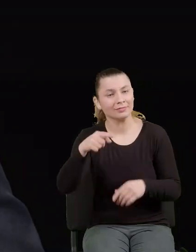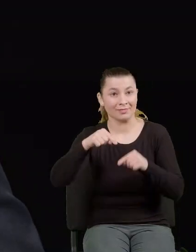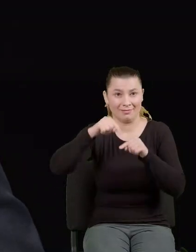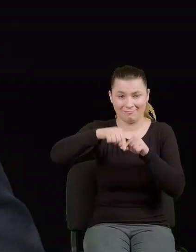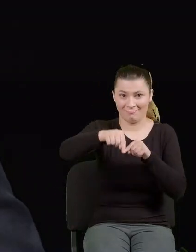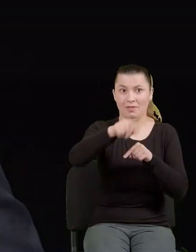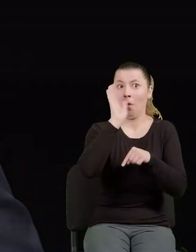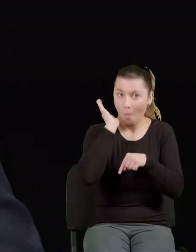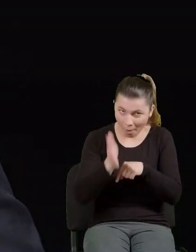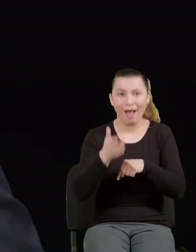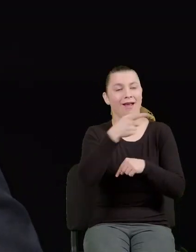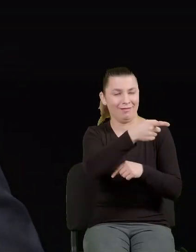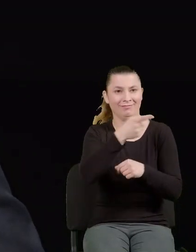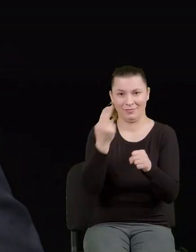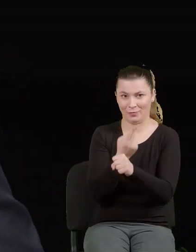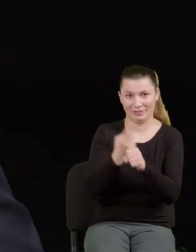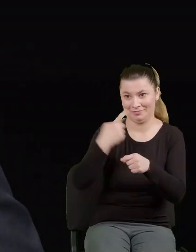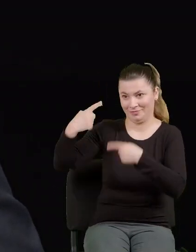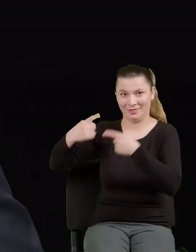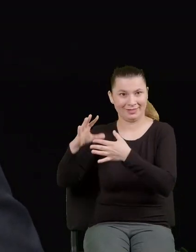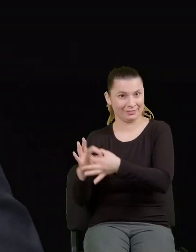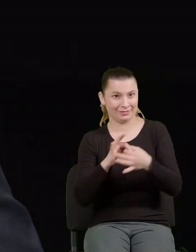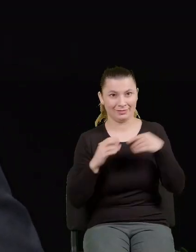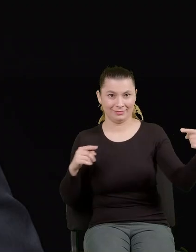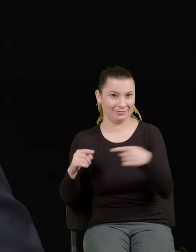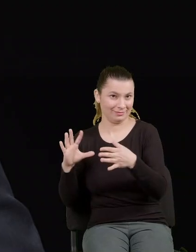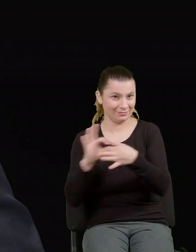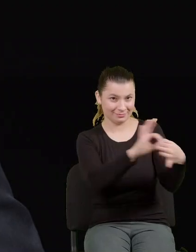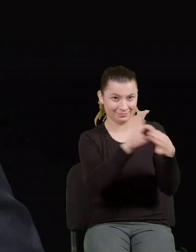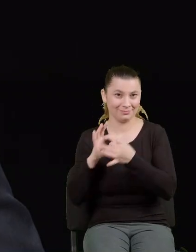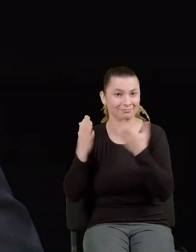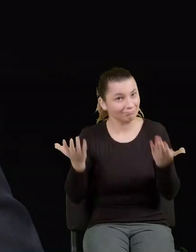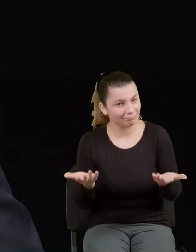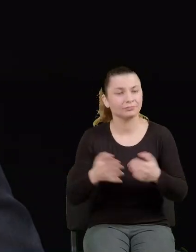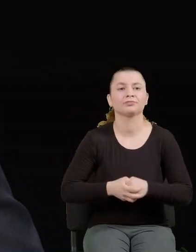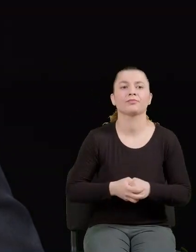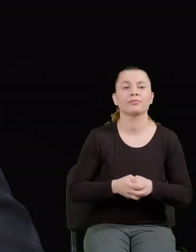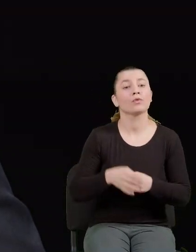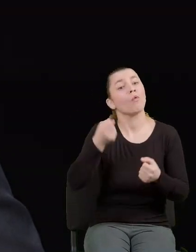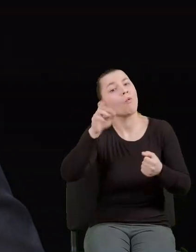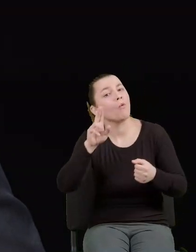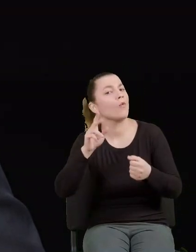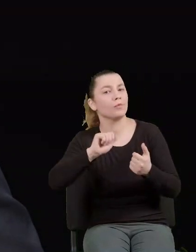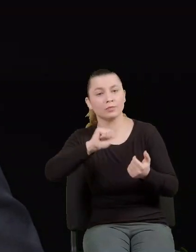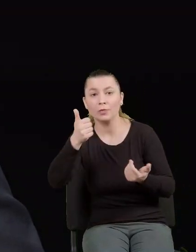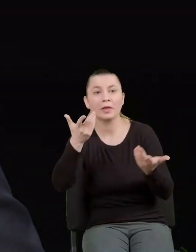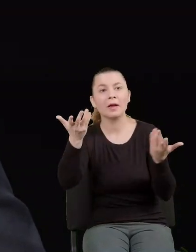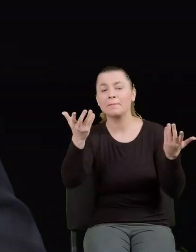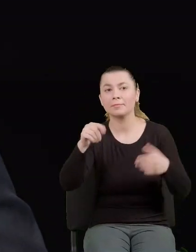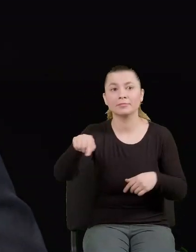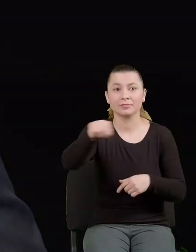who reap the benefit, and also ordinary citizens. So we need to hear their